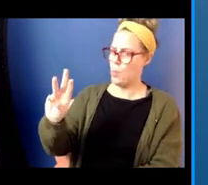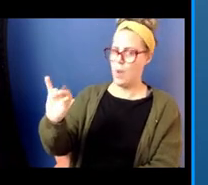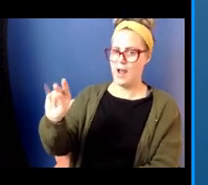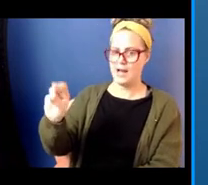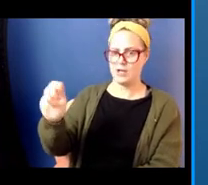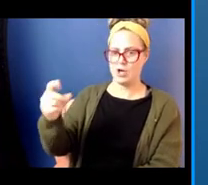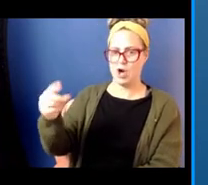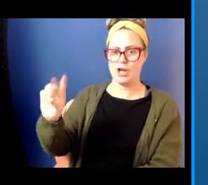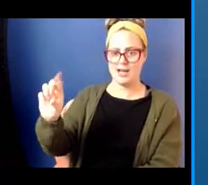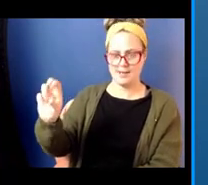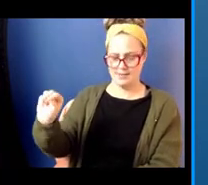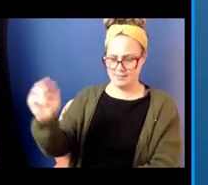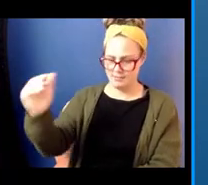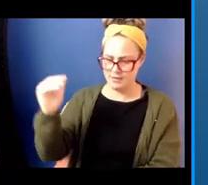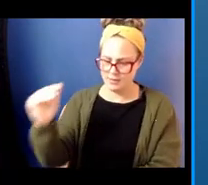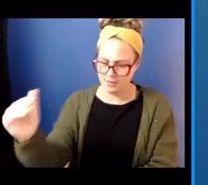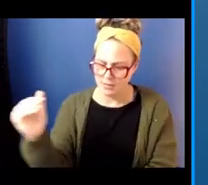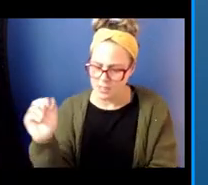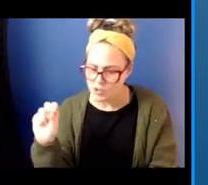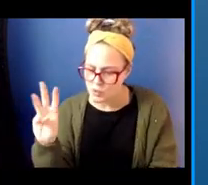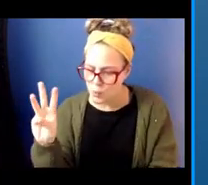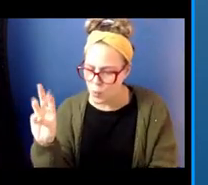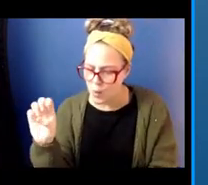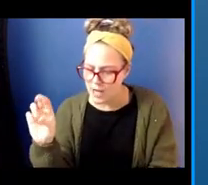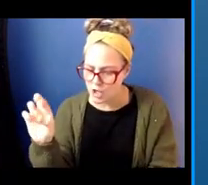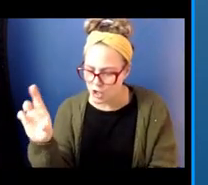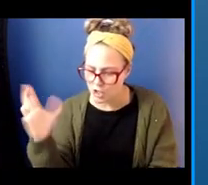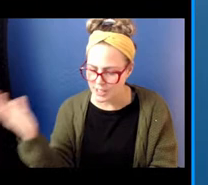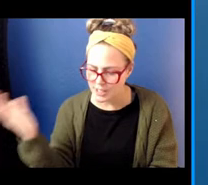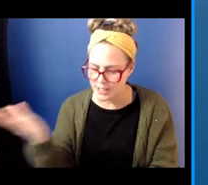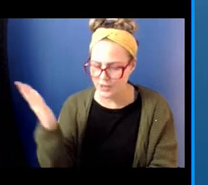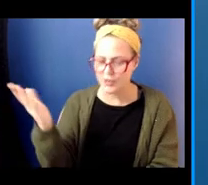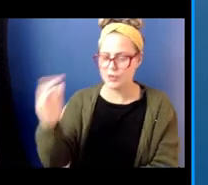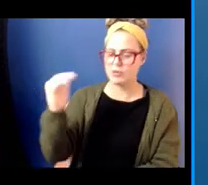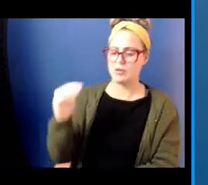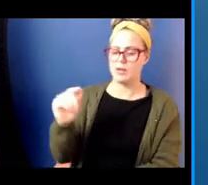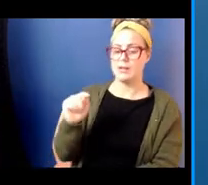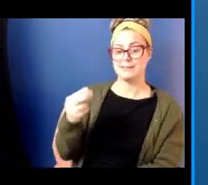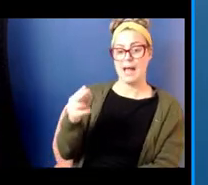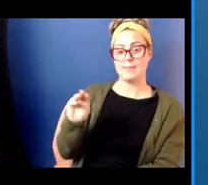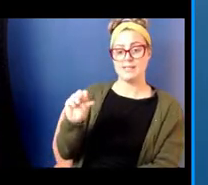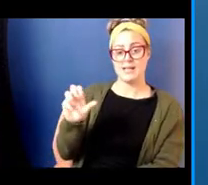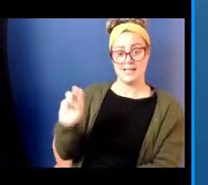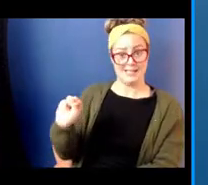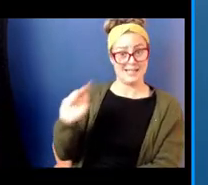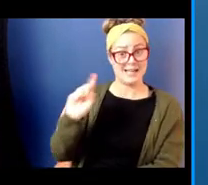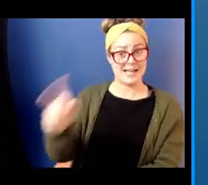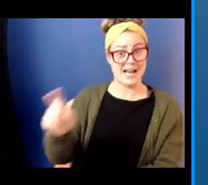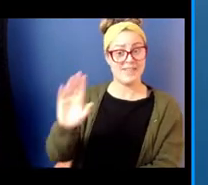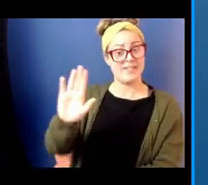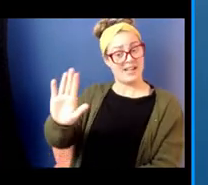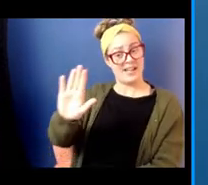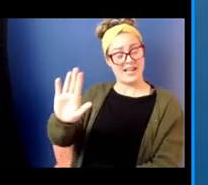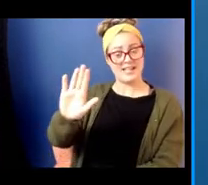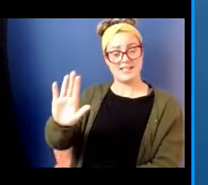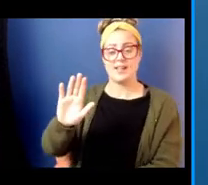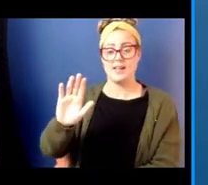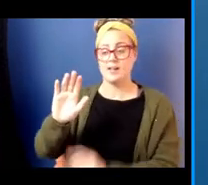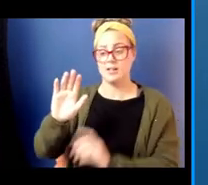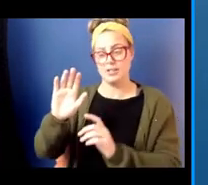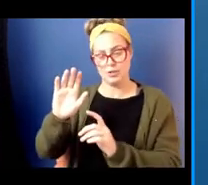here Mr Thompson has given his proxy to Mr Elite Ms